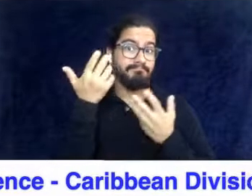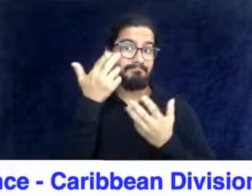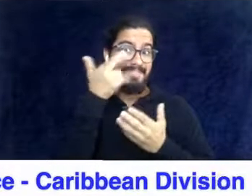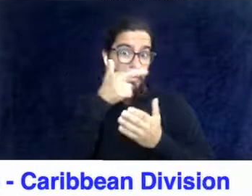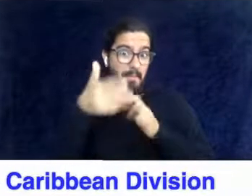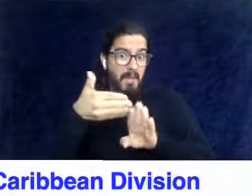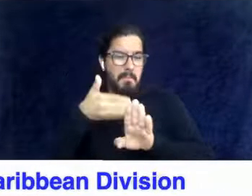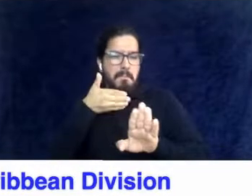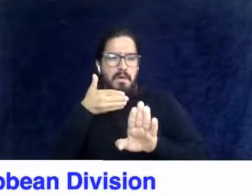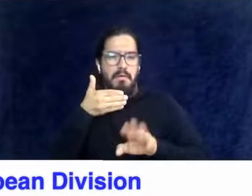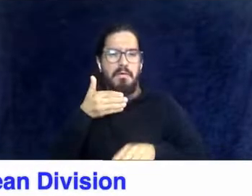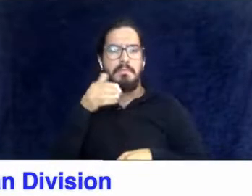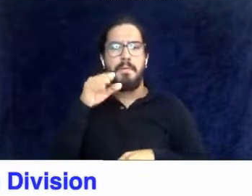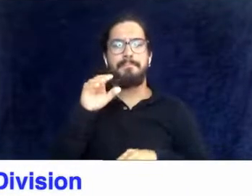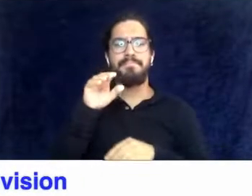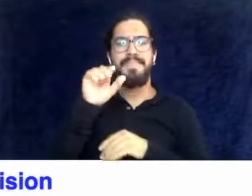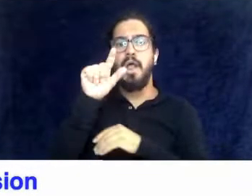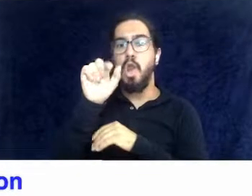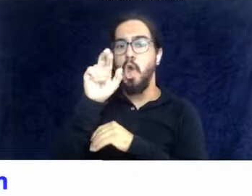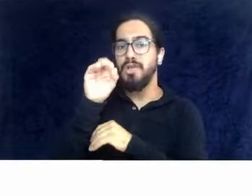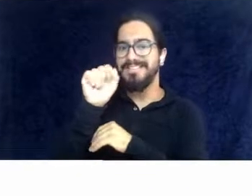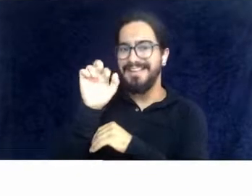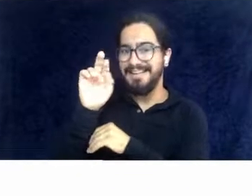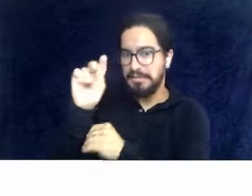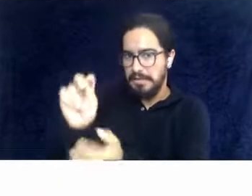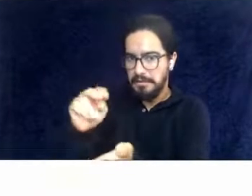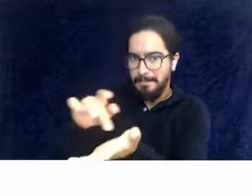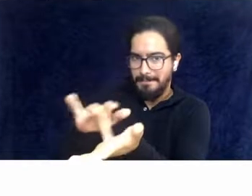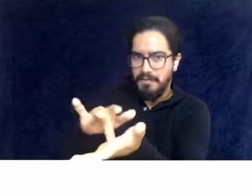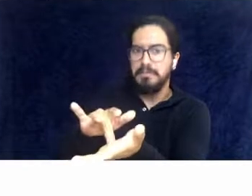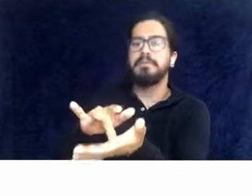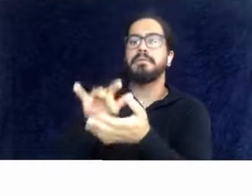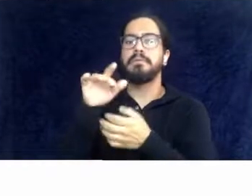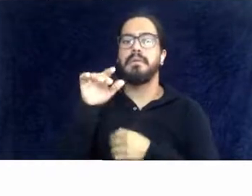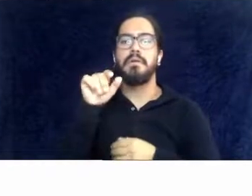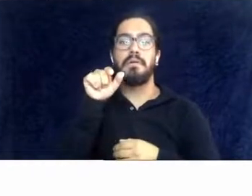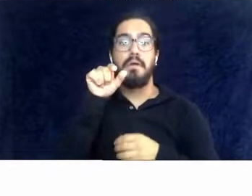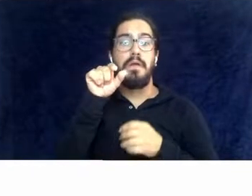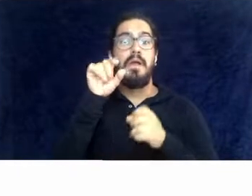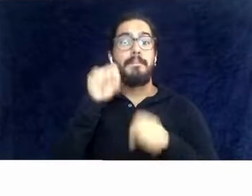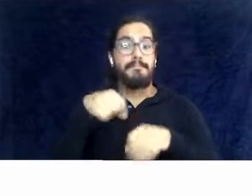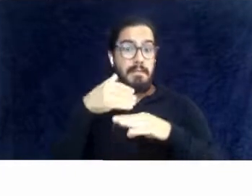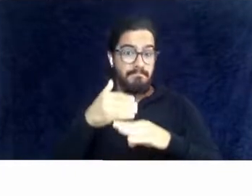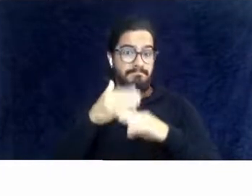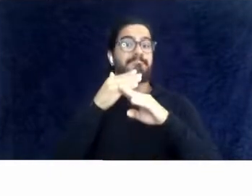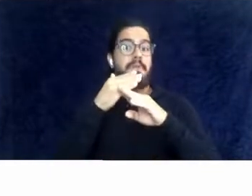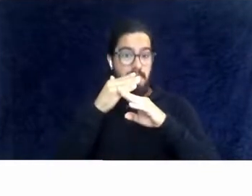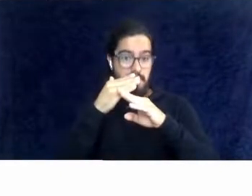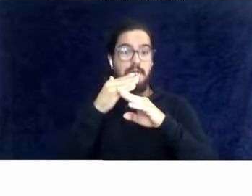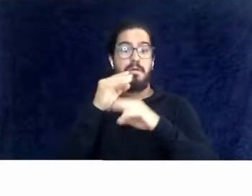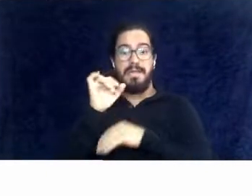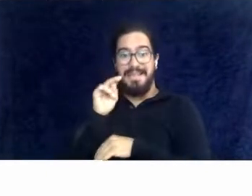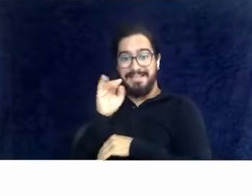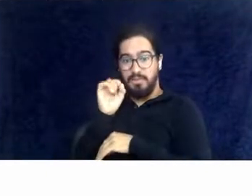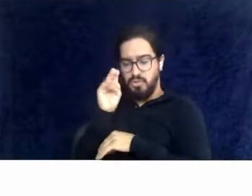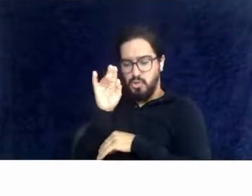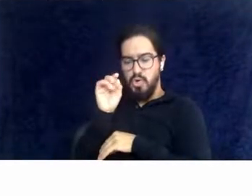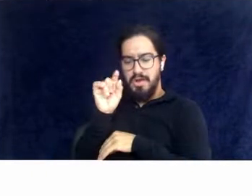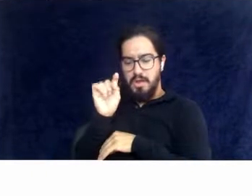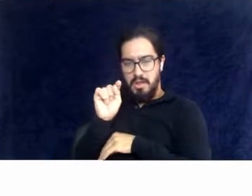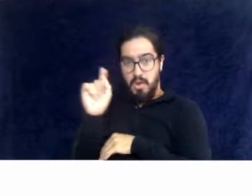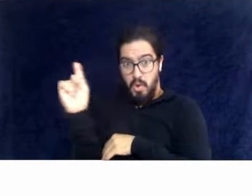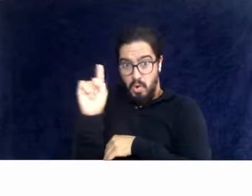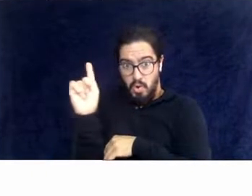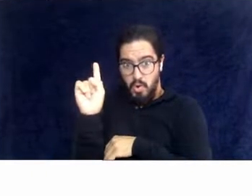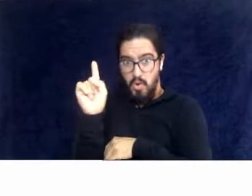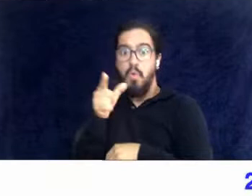II receptor blocker, will ameliorate insulin resistance in prediabetic monkeys. And our objectives